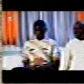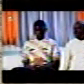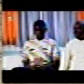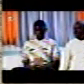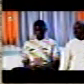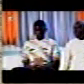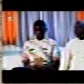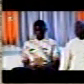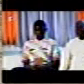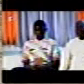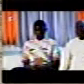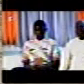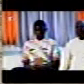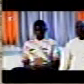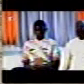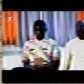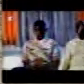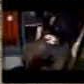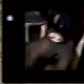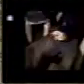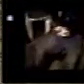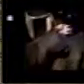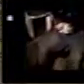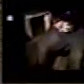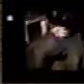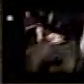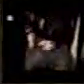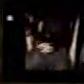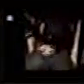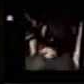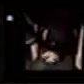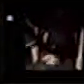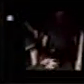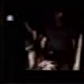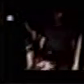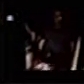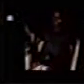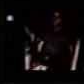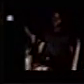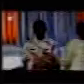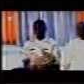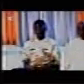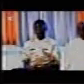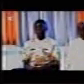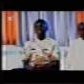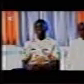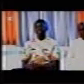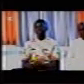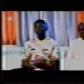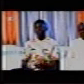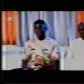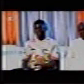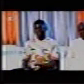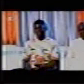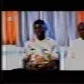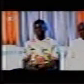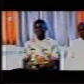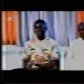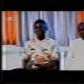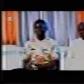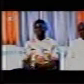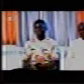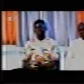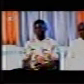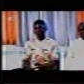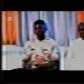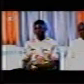system, remove it from my life. Every evil personality keeping me in the dark, the word of God said,